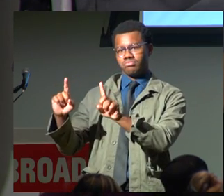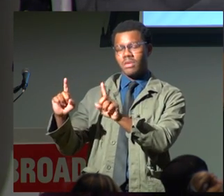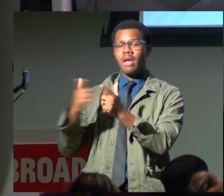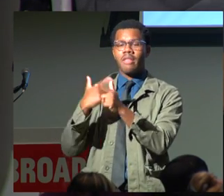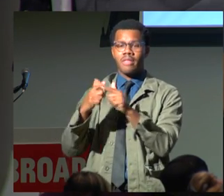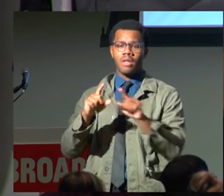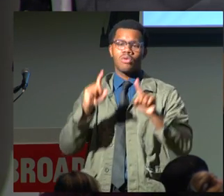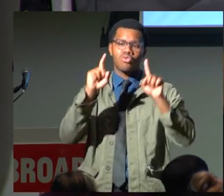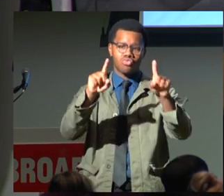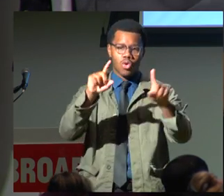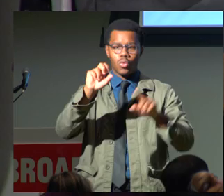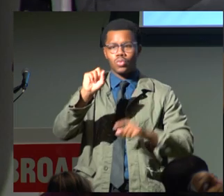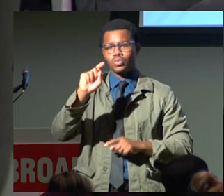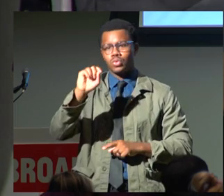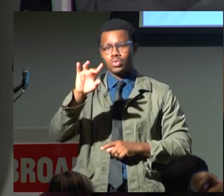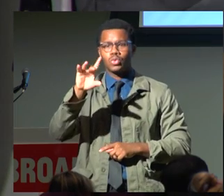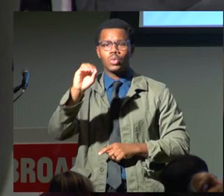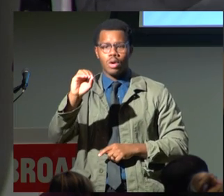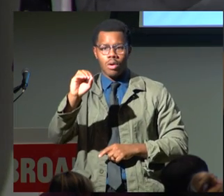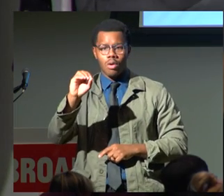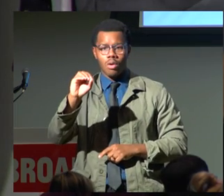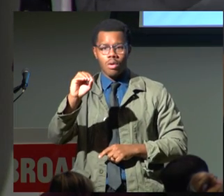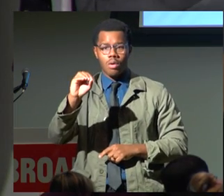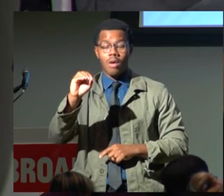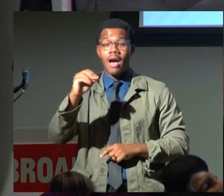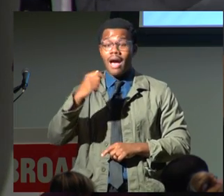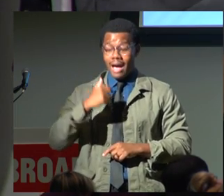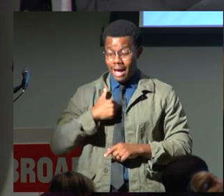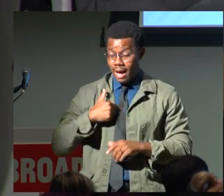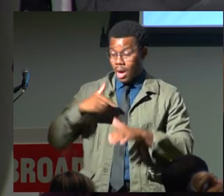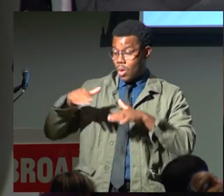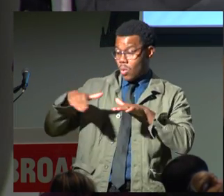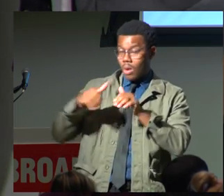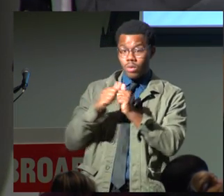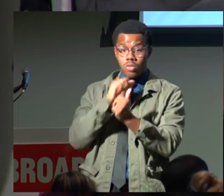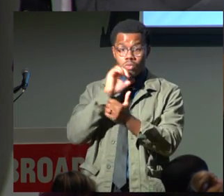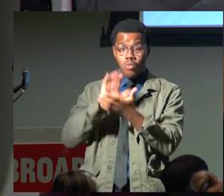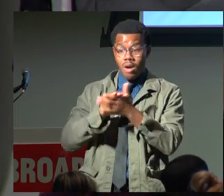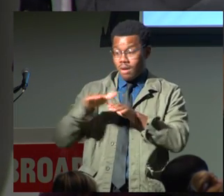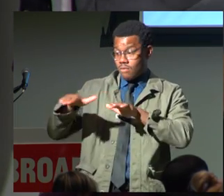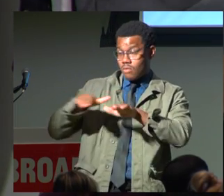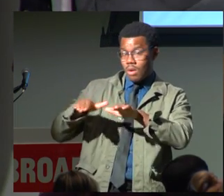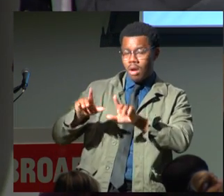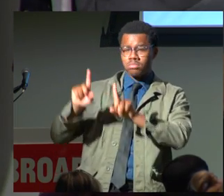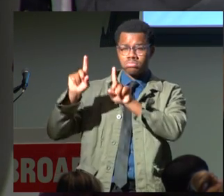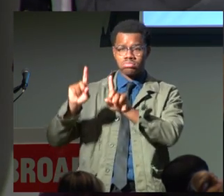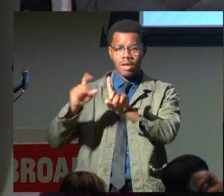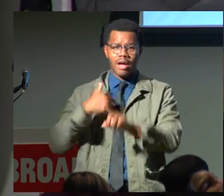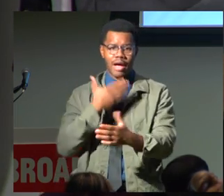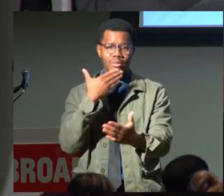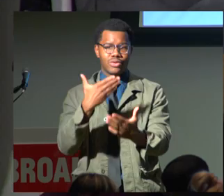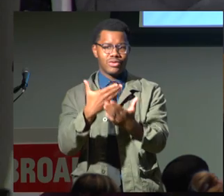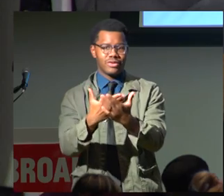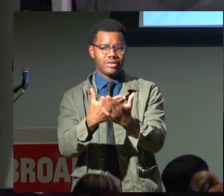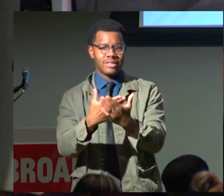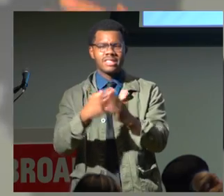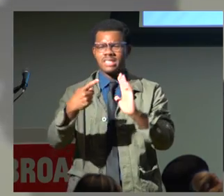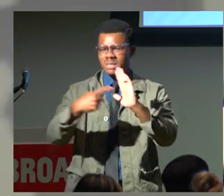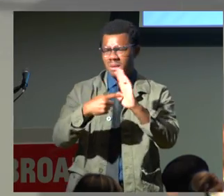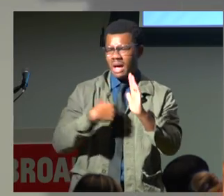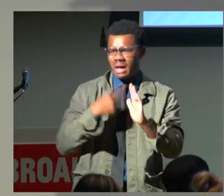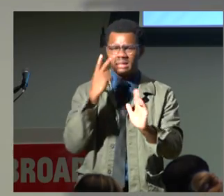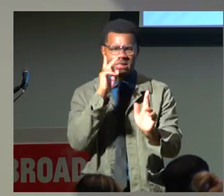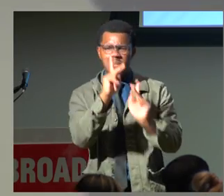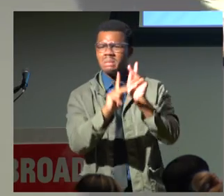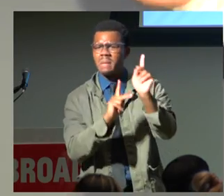As long as I take a walk with my wife, I'm good. I'm with her. And then a lot of times on the walk, I see people in the community. I speak to